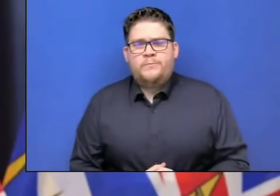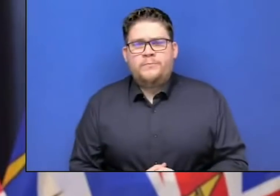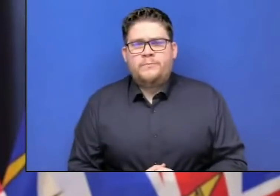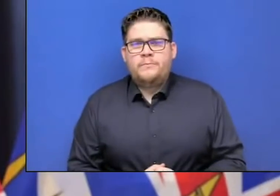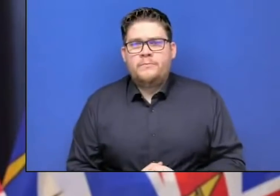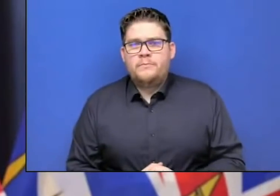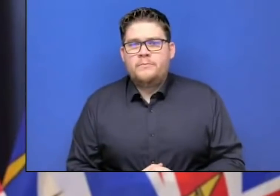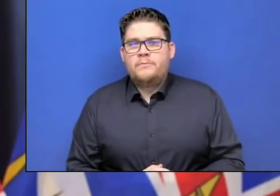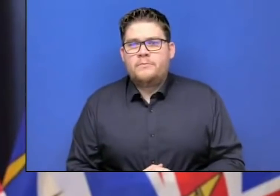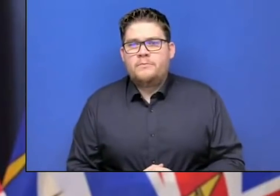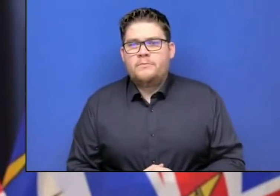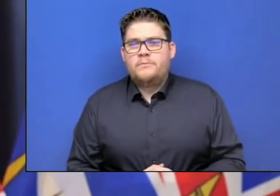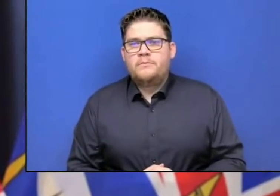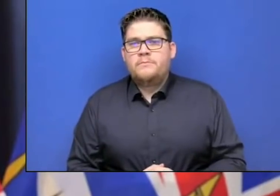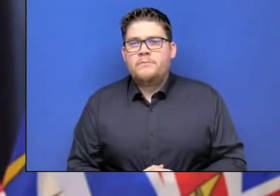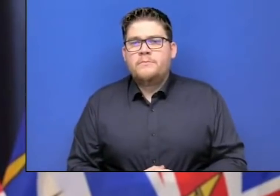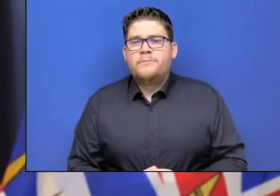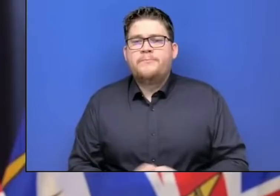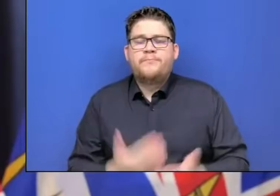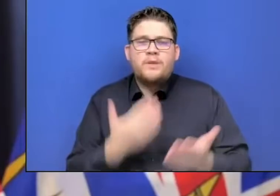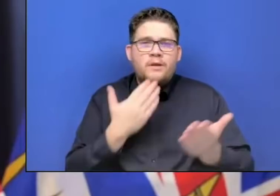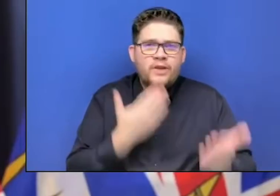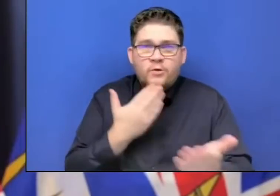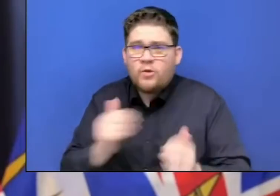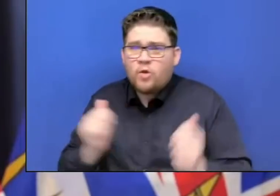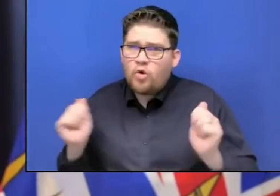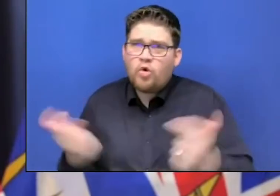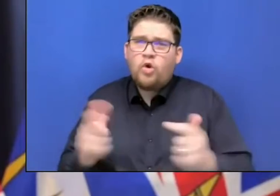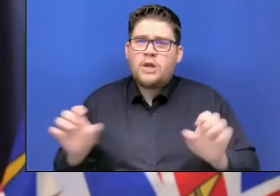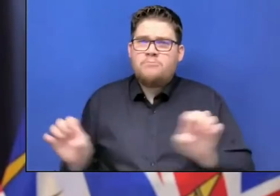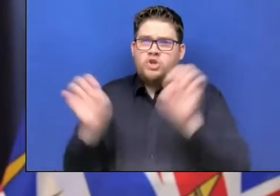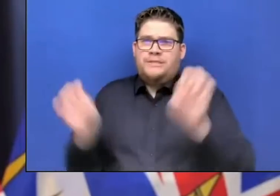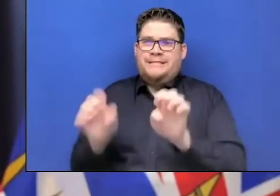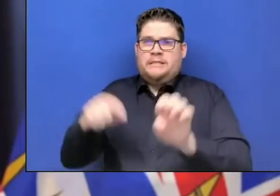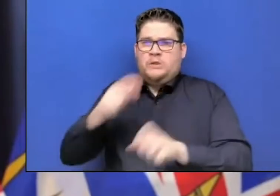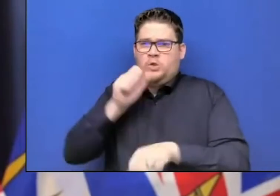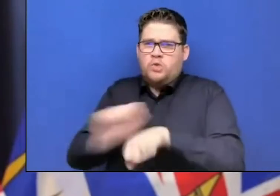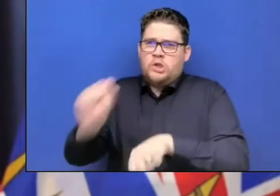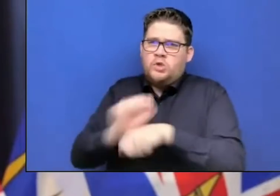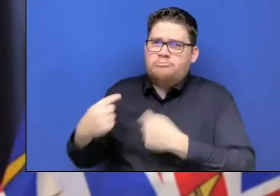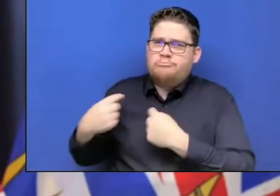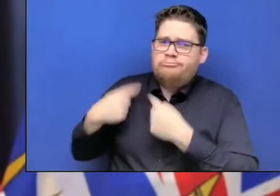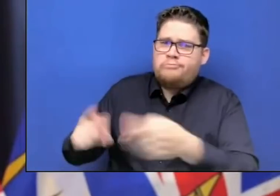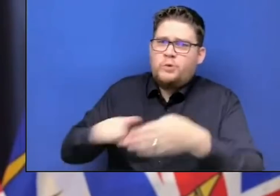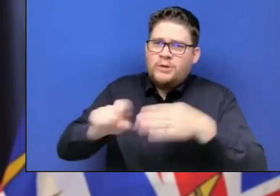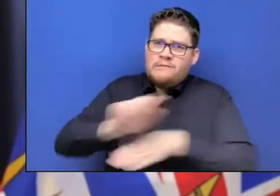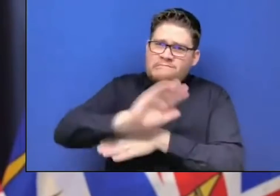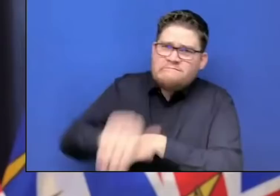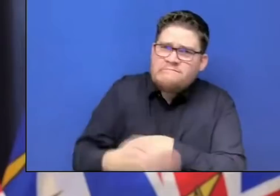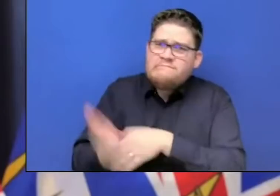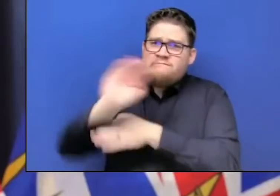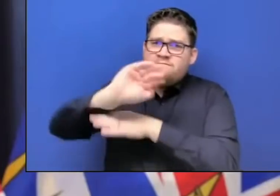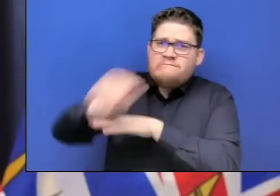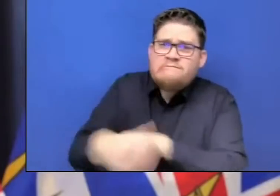I want to thank all the emergency crews who have worked day and night since the weekend, tirelessly to keep people safe, and